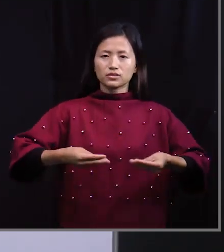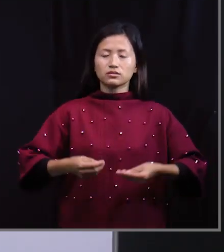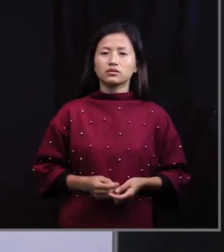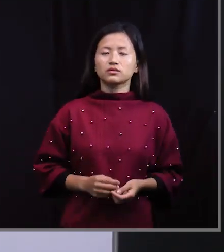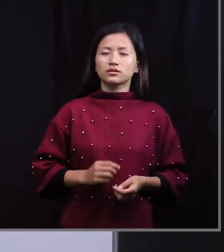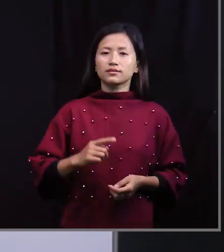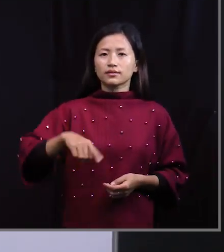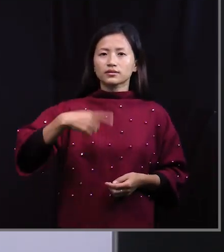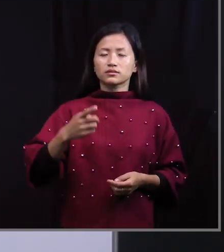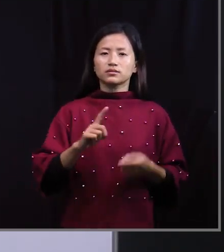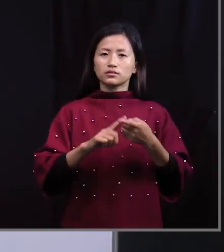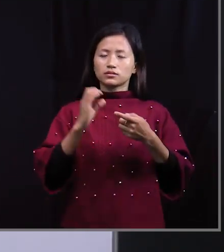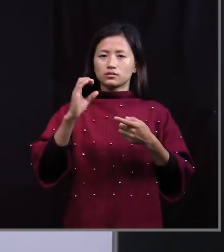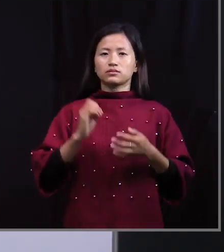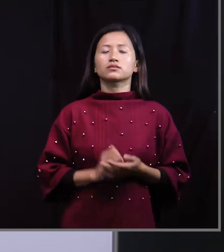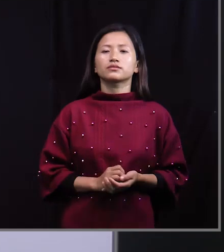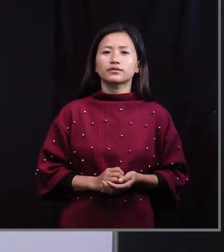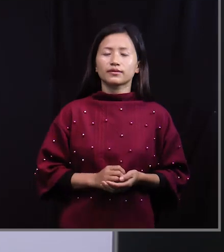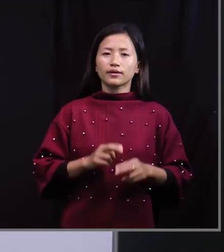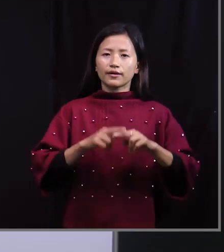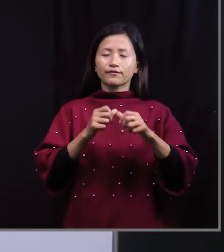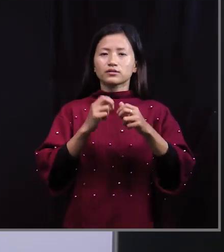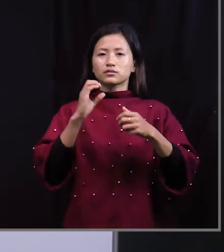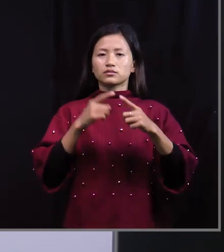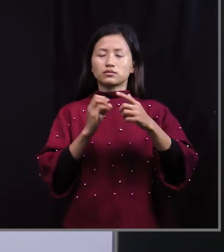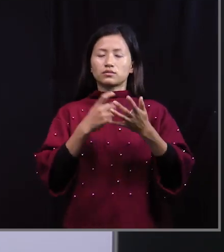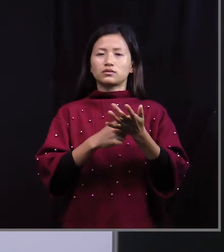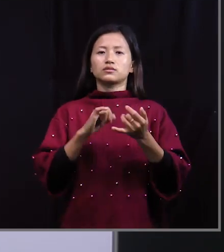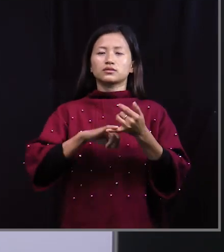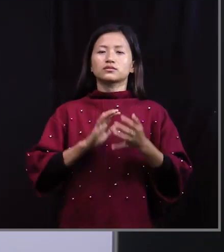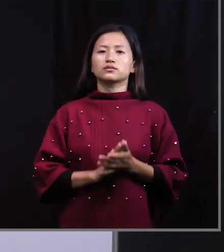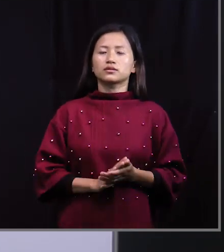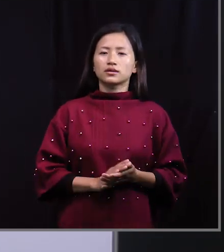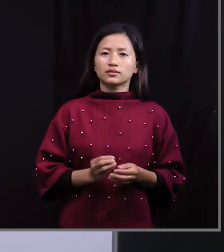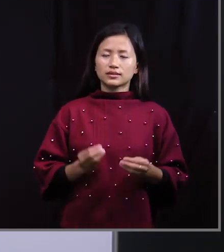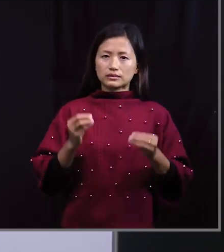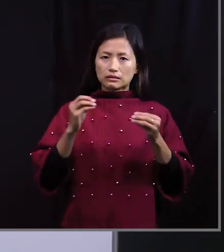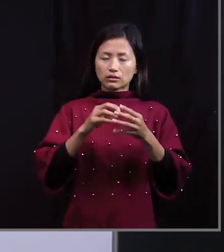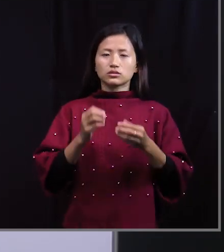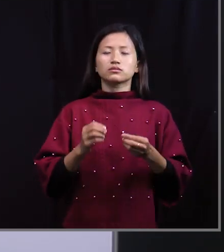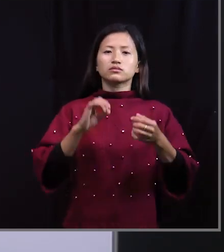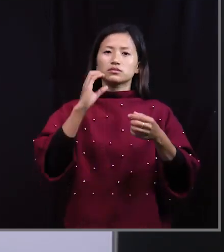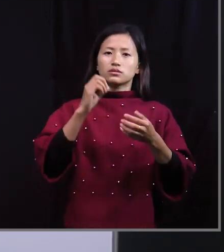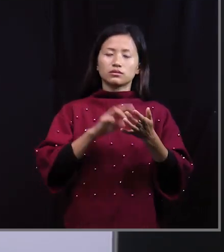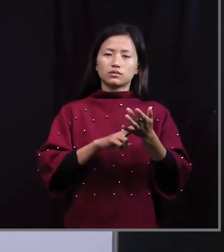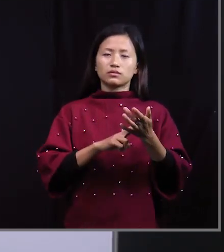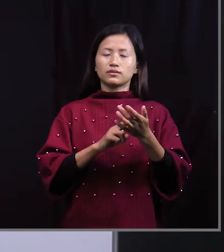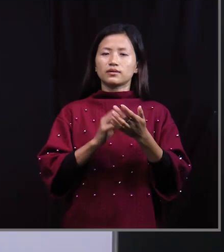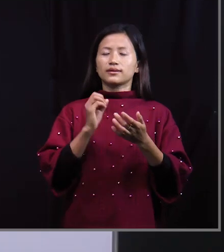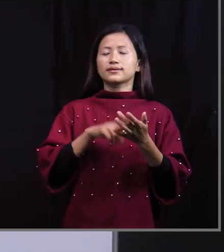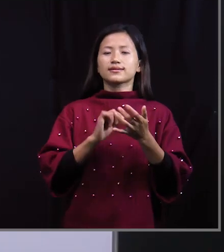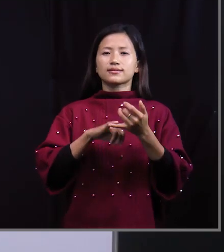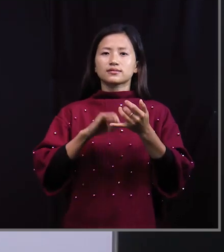is economic factors. Economic factors here constitutes of all those